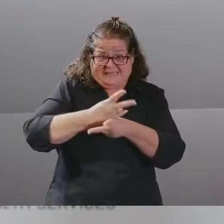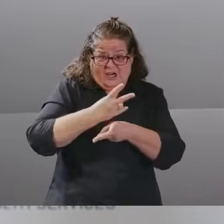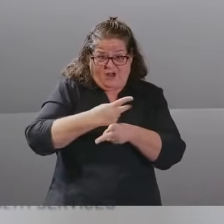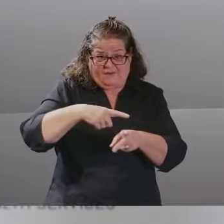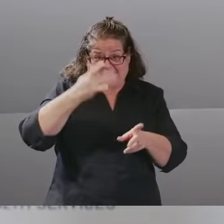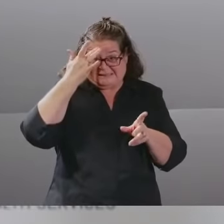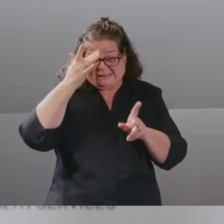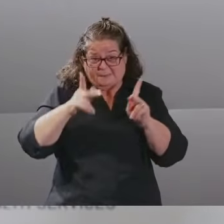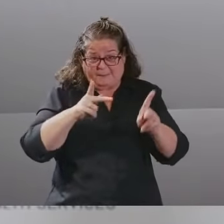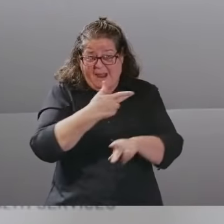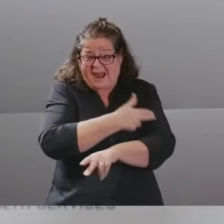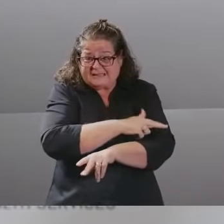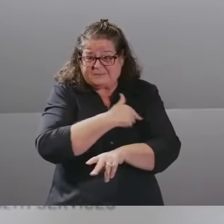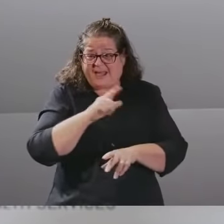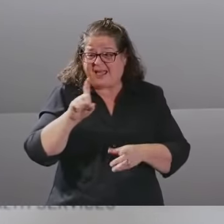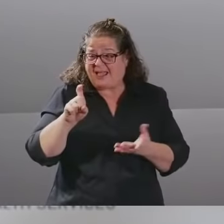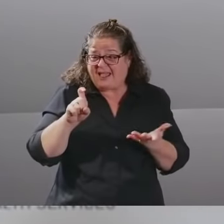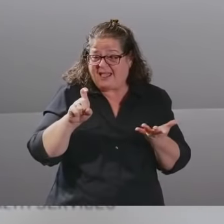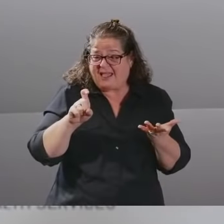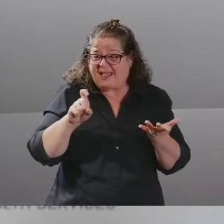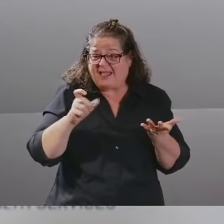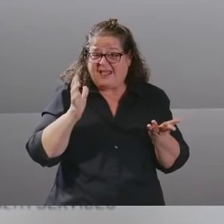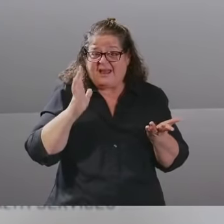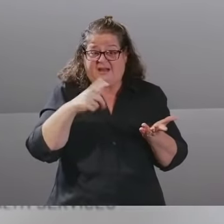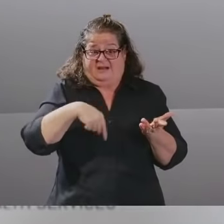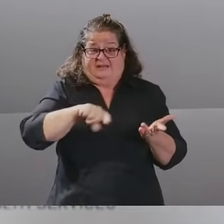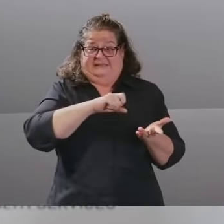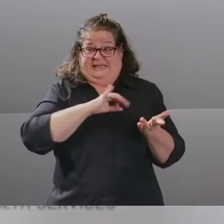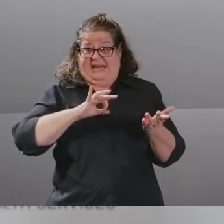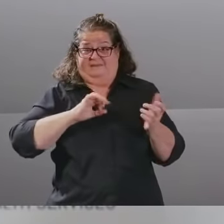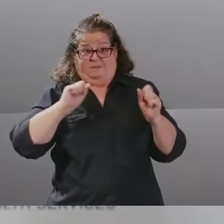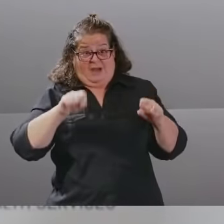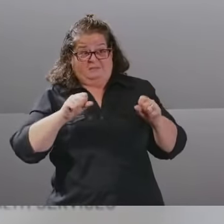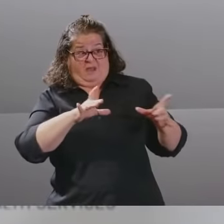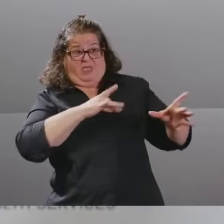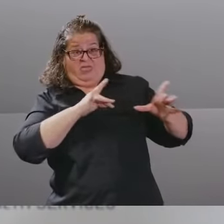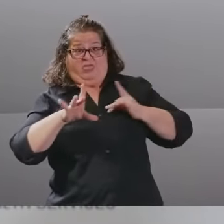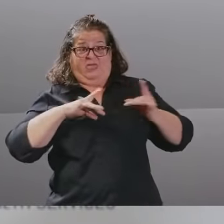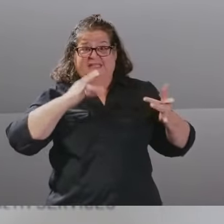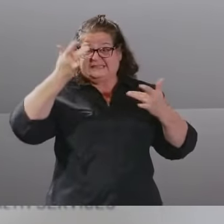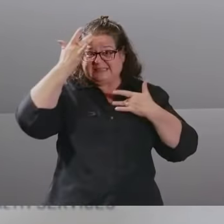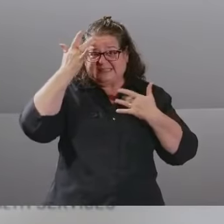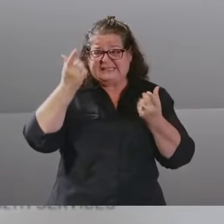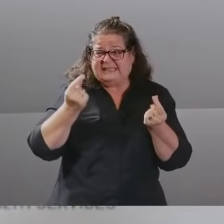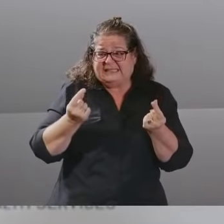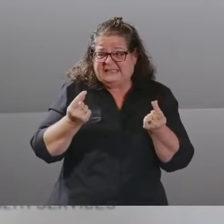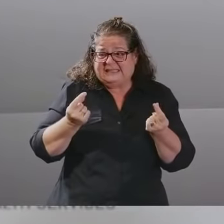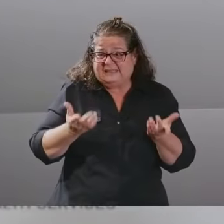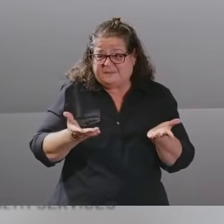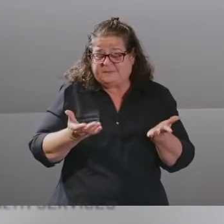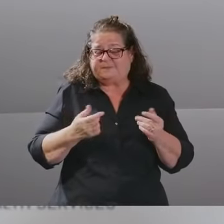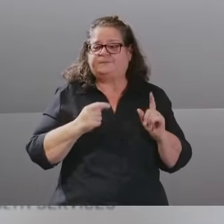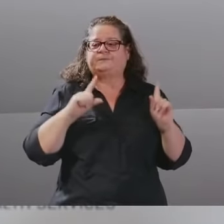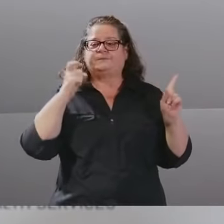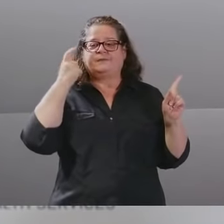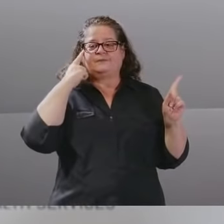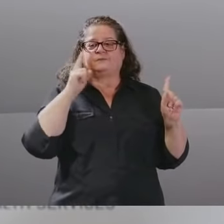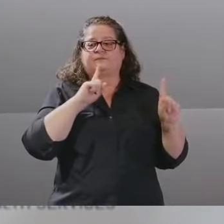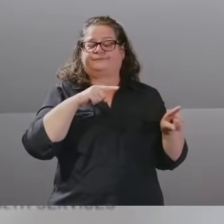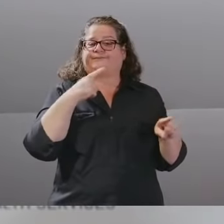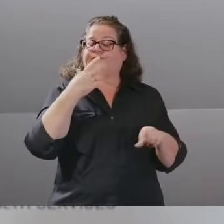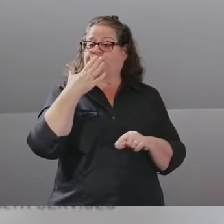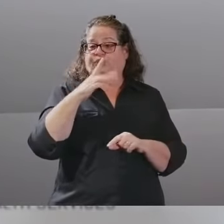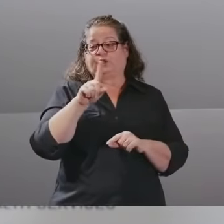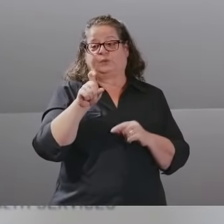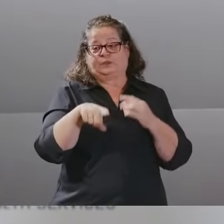this upcoming possible spike? Yeah, very, very good question, and also what we're anticipating. Now, I